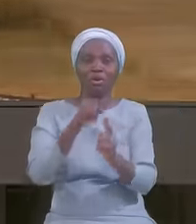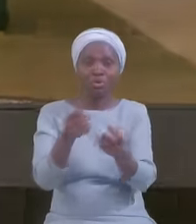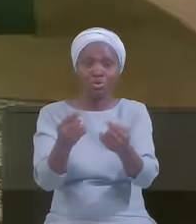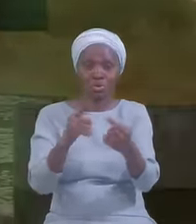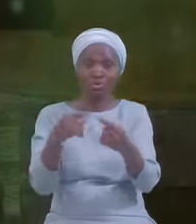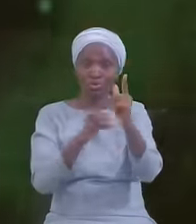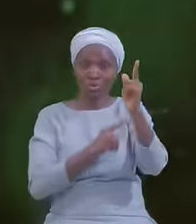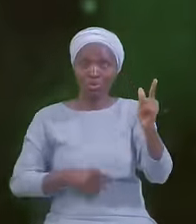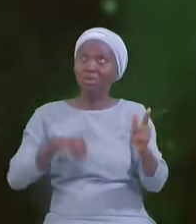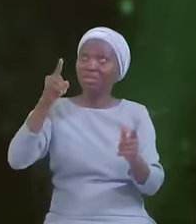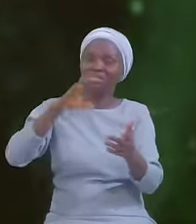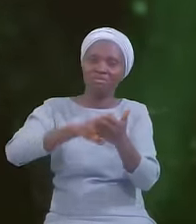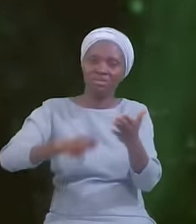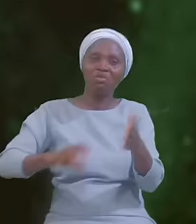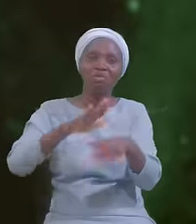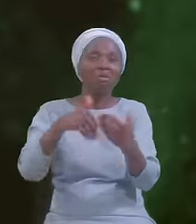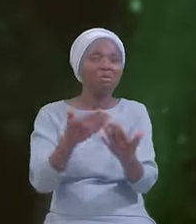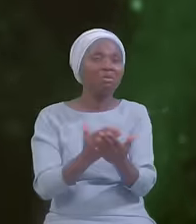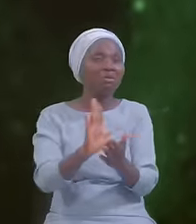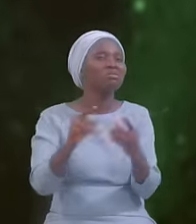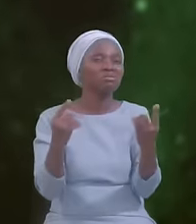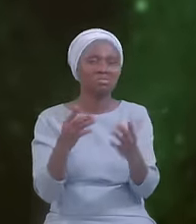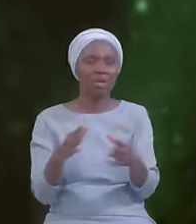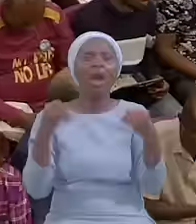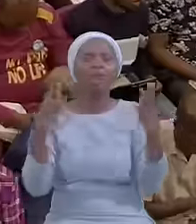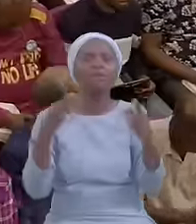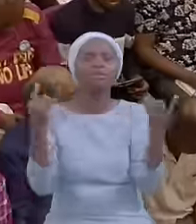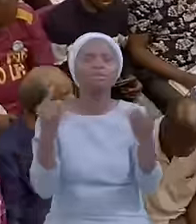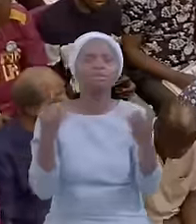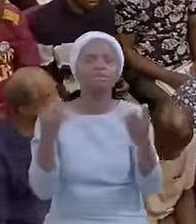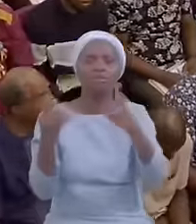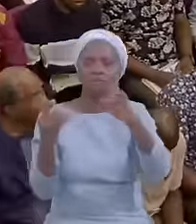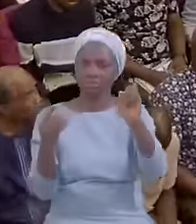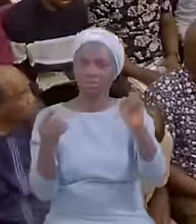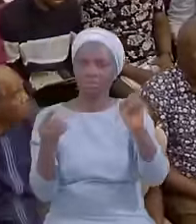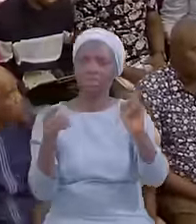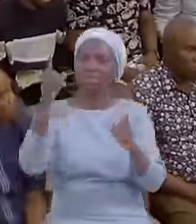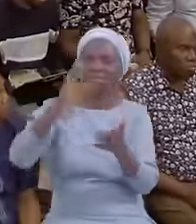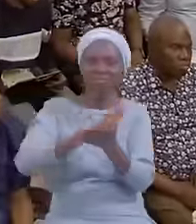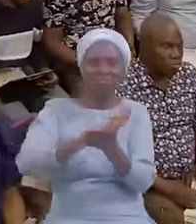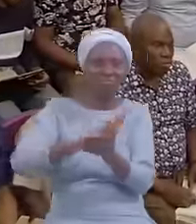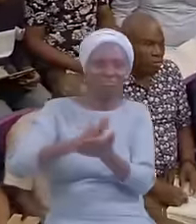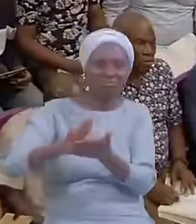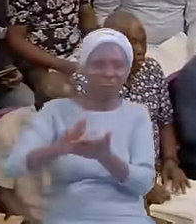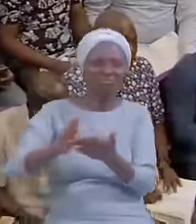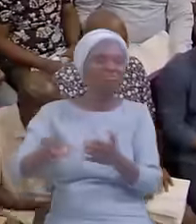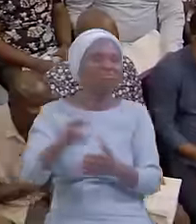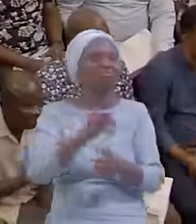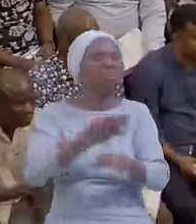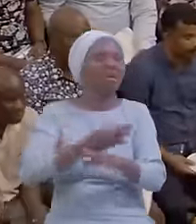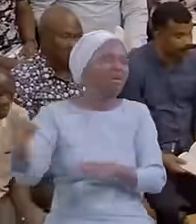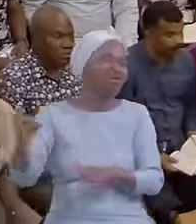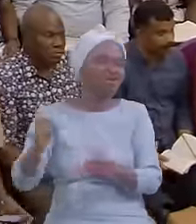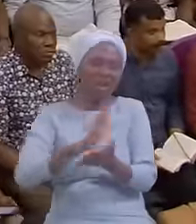out all your sins. How many sins? He wipes them out. He cleans them